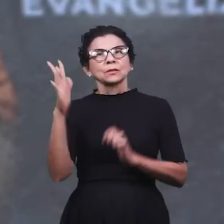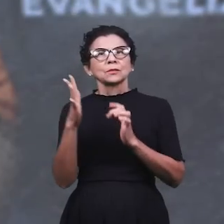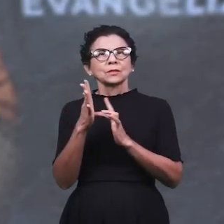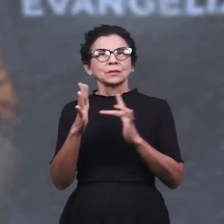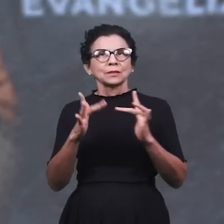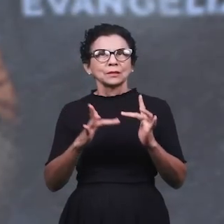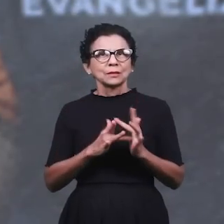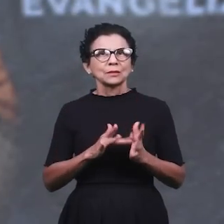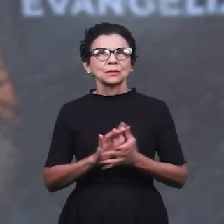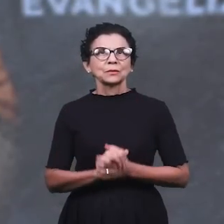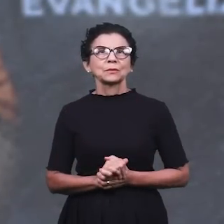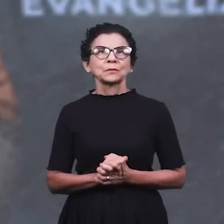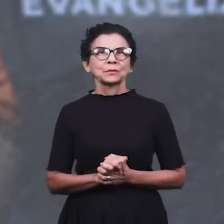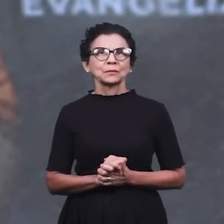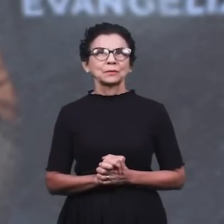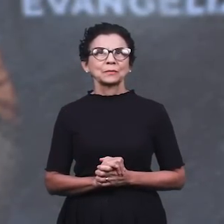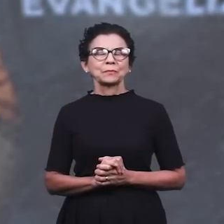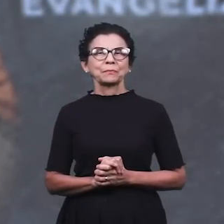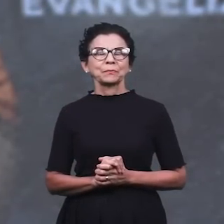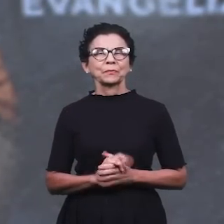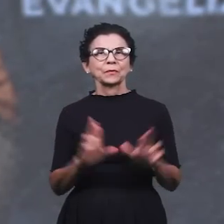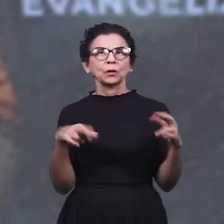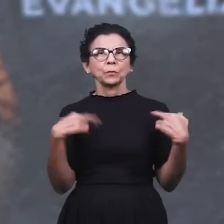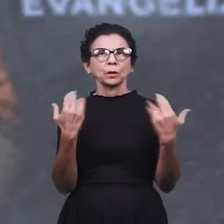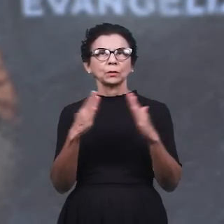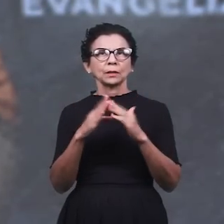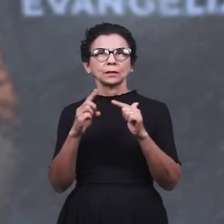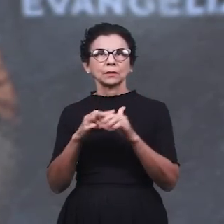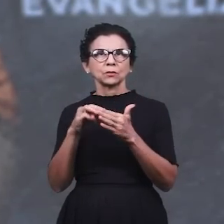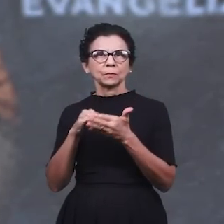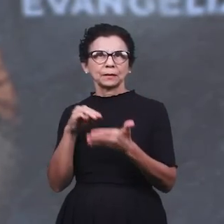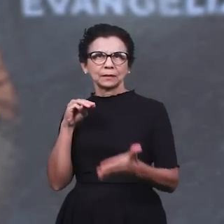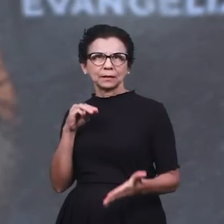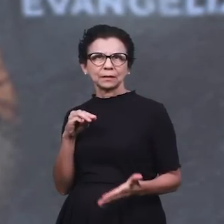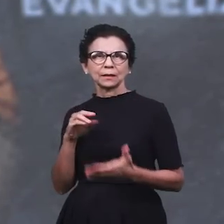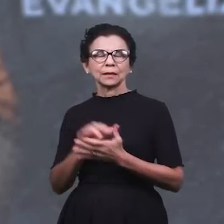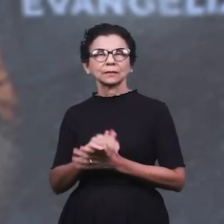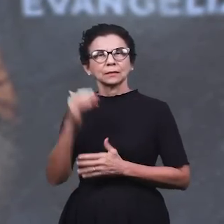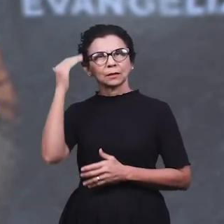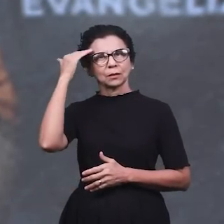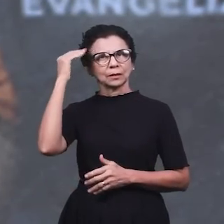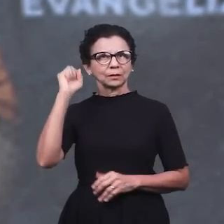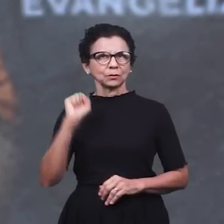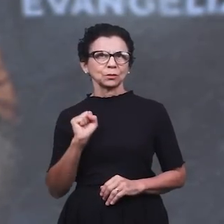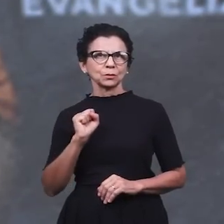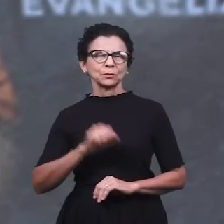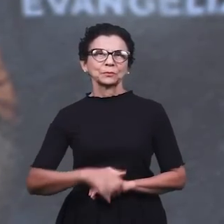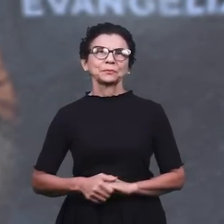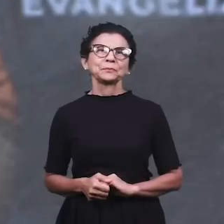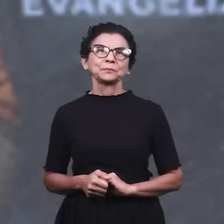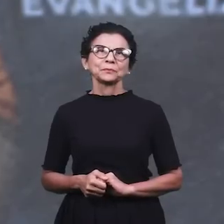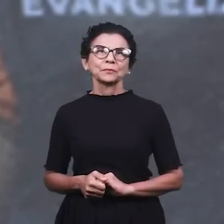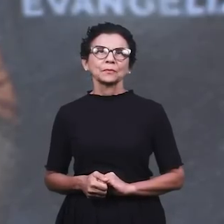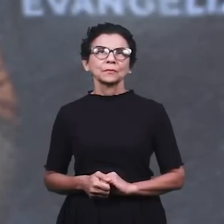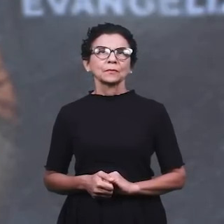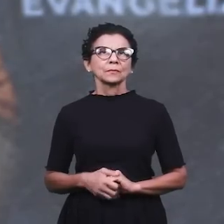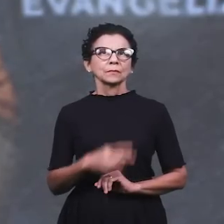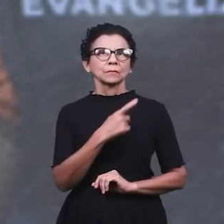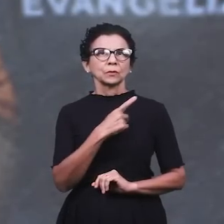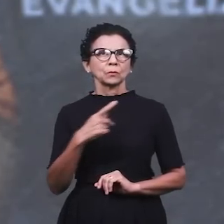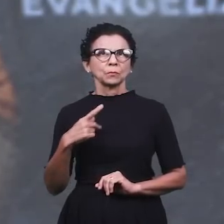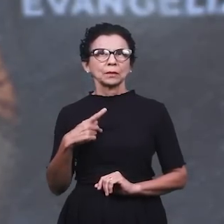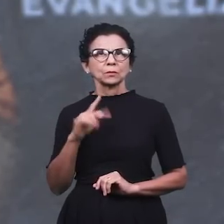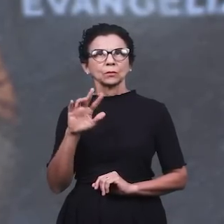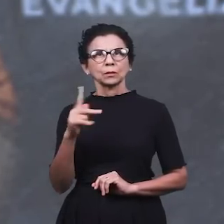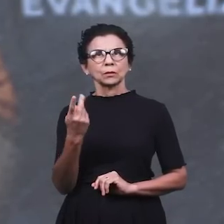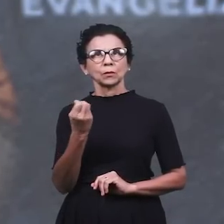Peace of the Lord. I am Min Park from the Church of South Korea.